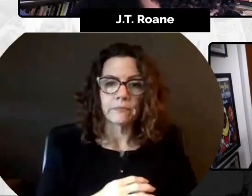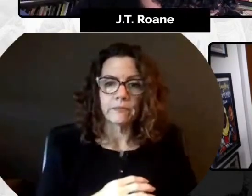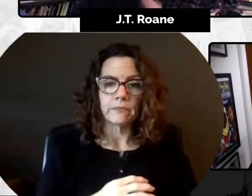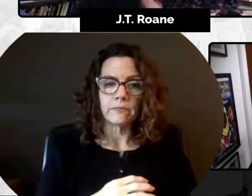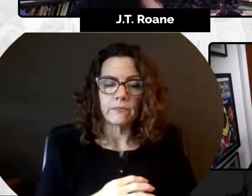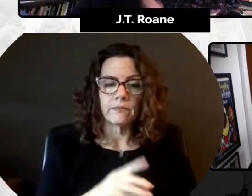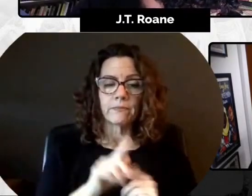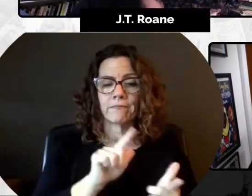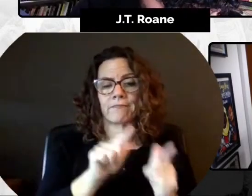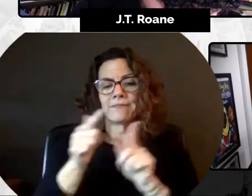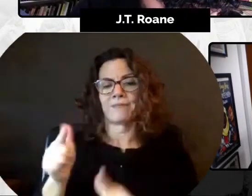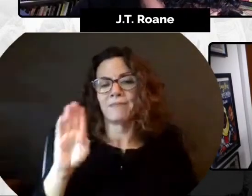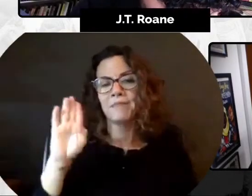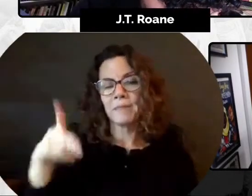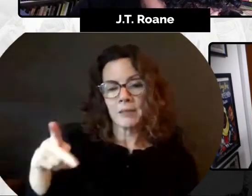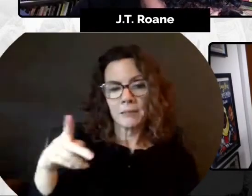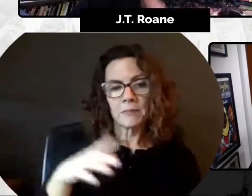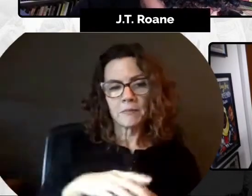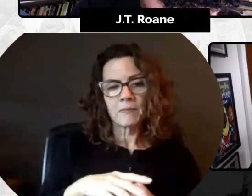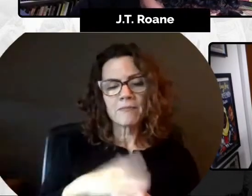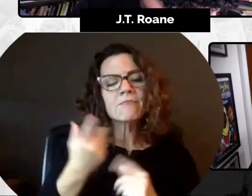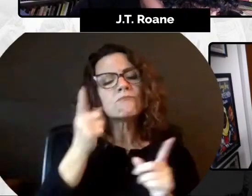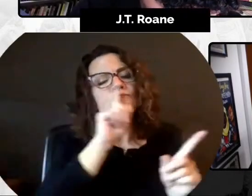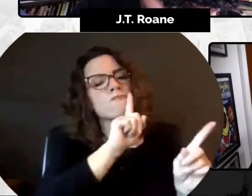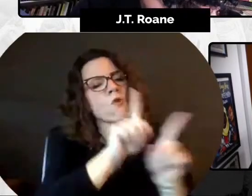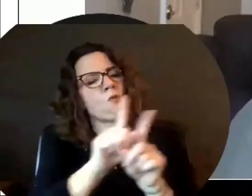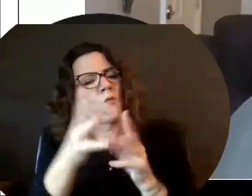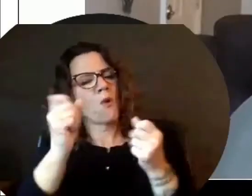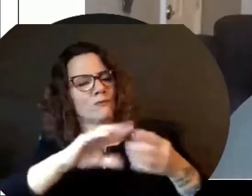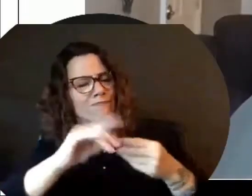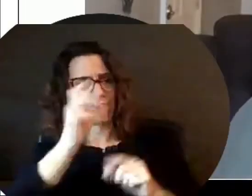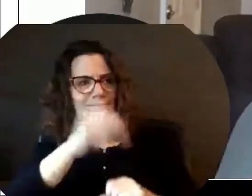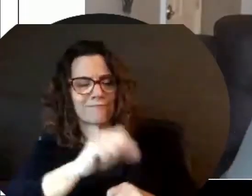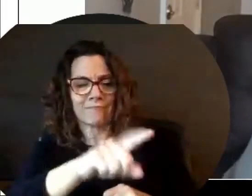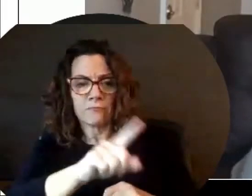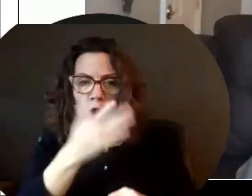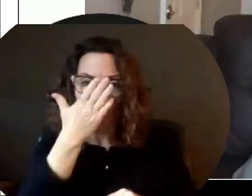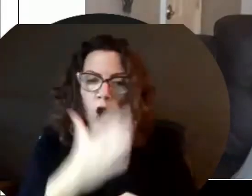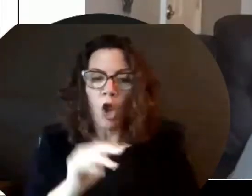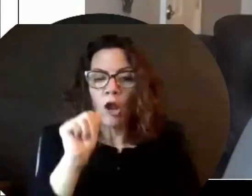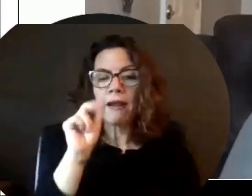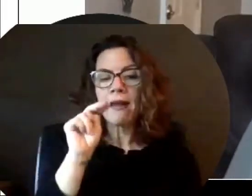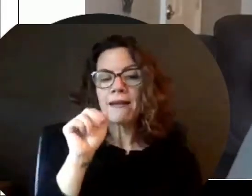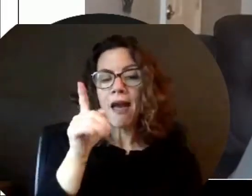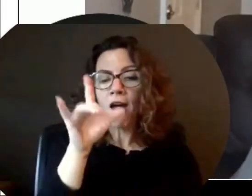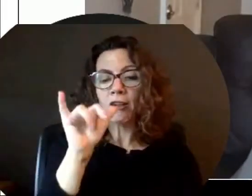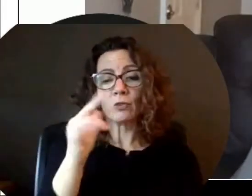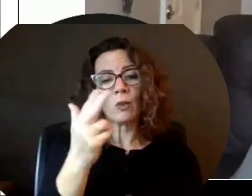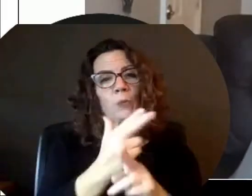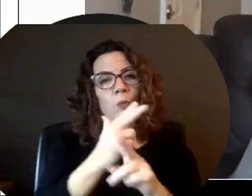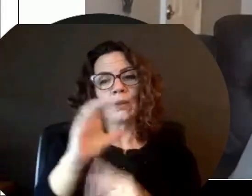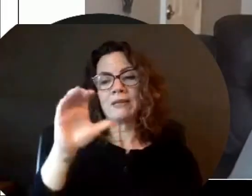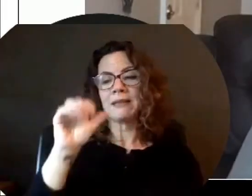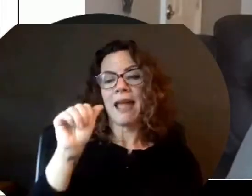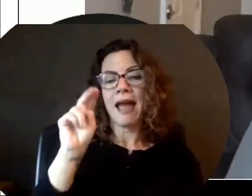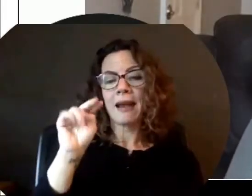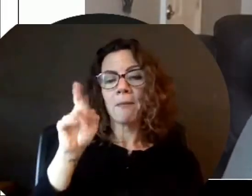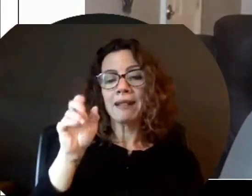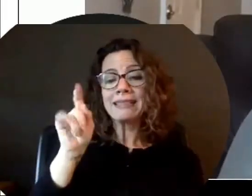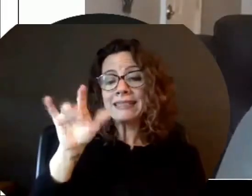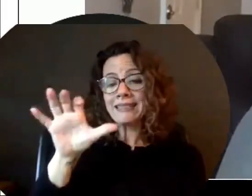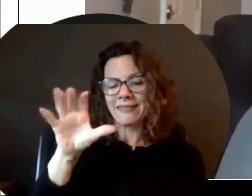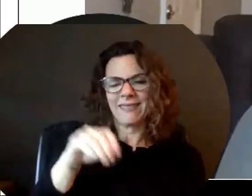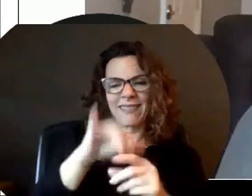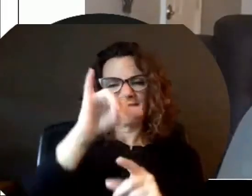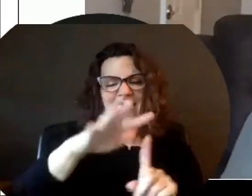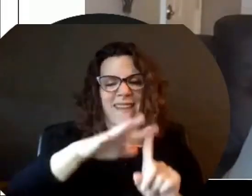use cannibalistic in its nature, because I think it's a metaphor, but I think it's like to some degree